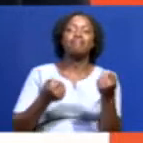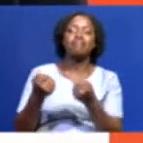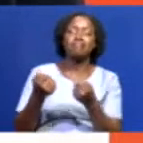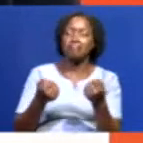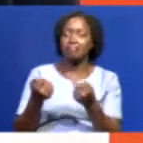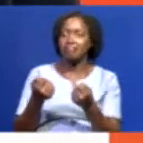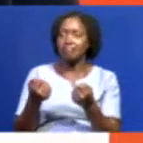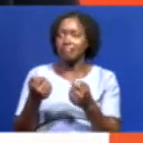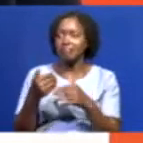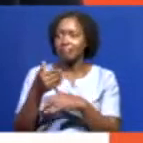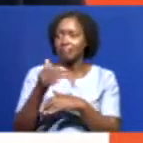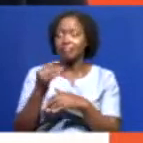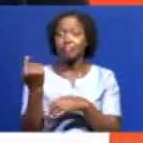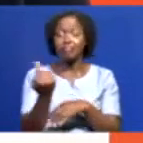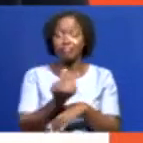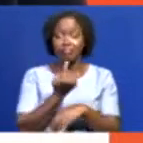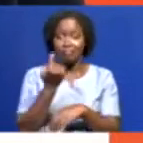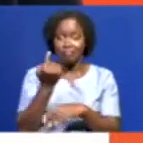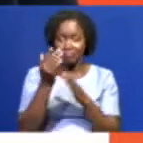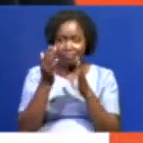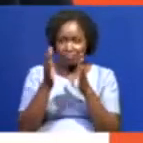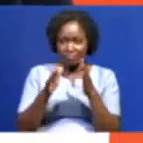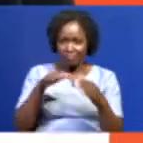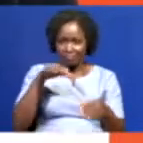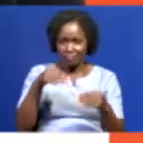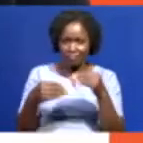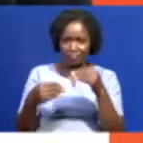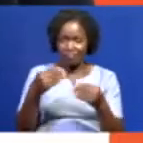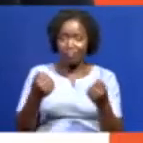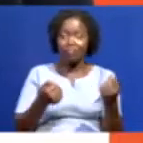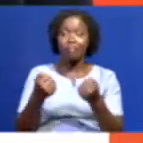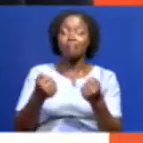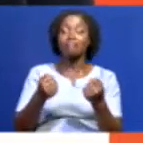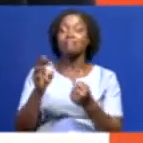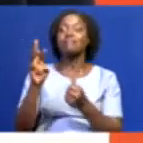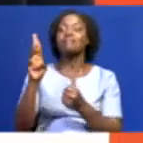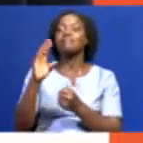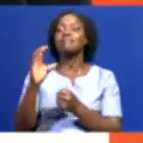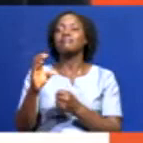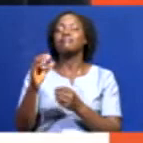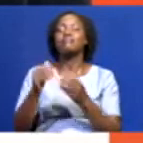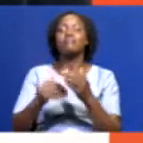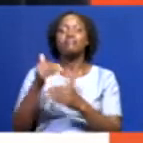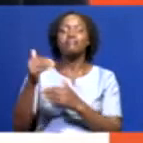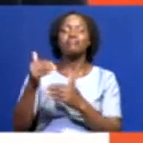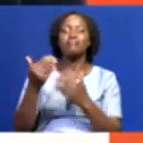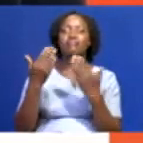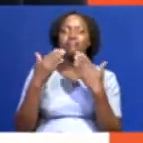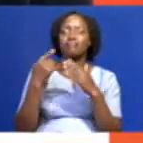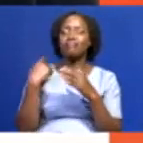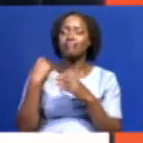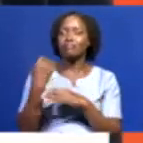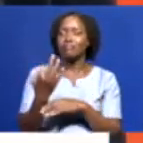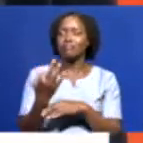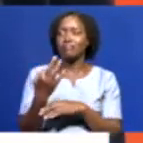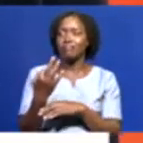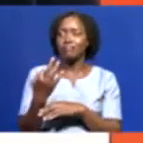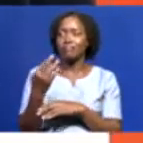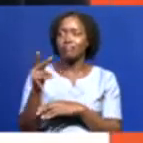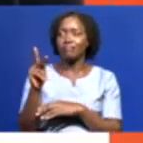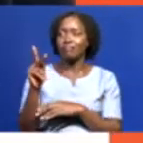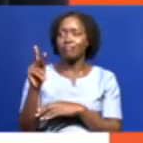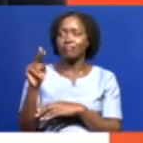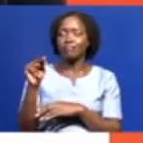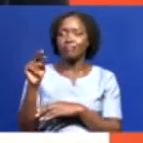ace, who is the only paraplegic driver, by the way, in the WRC calendar, managed to finish third in the